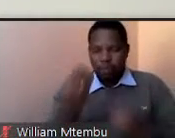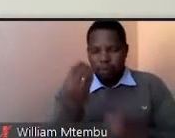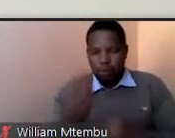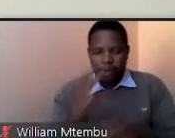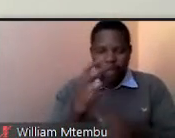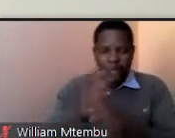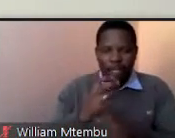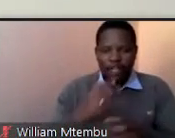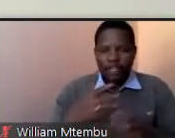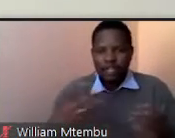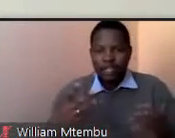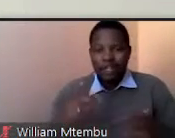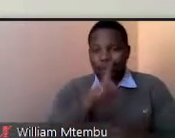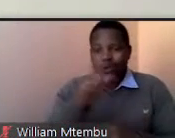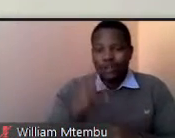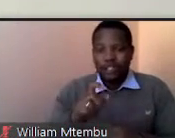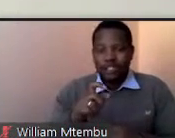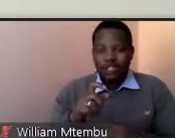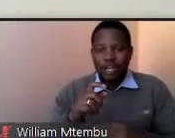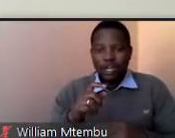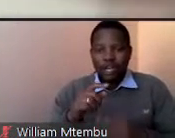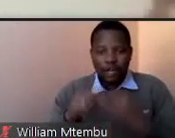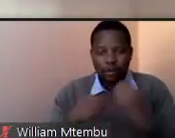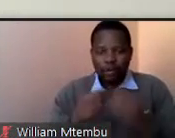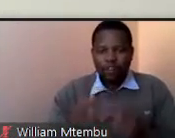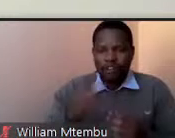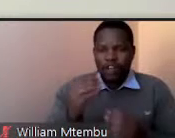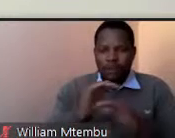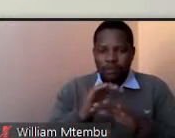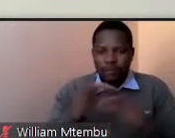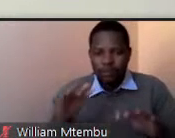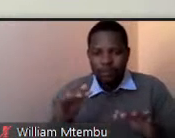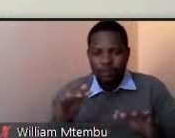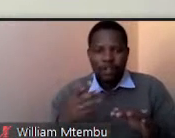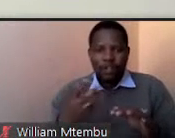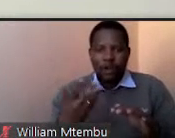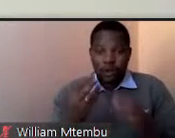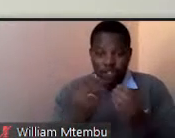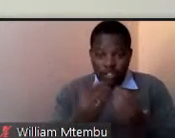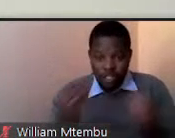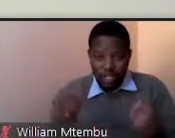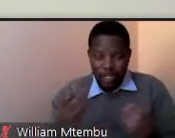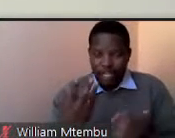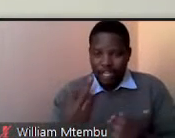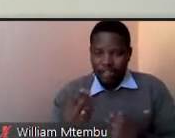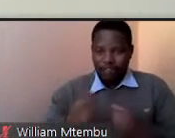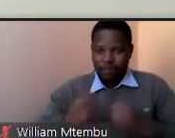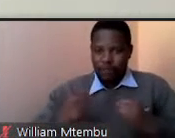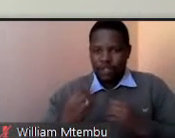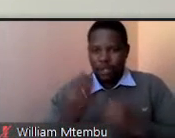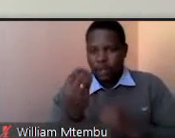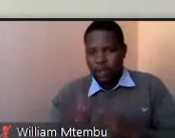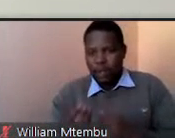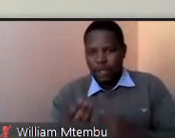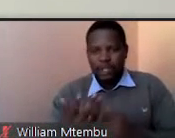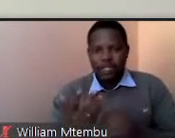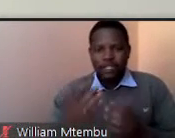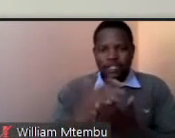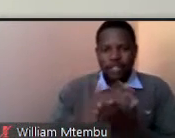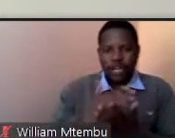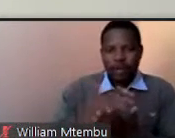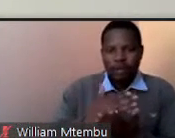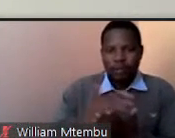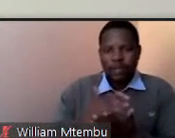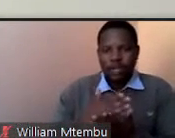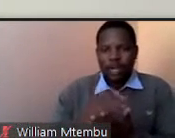was this question that in the same household, you find out the children are stunted, and while there are some